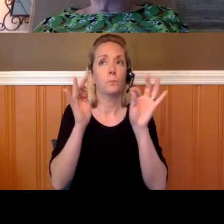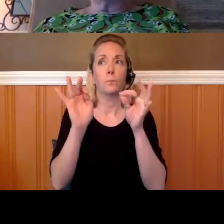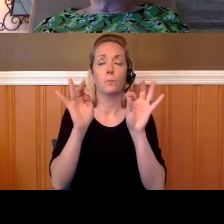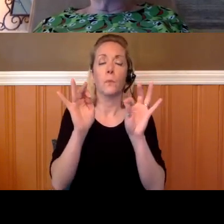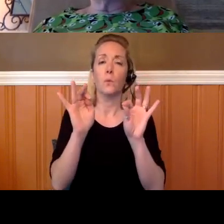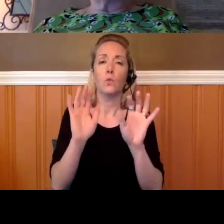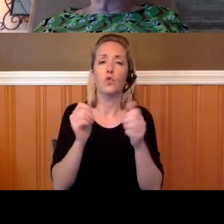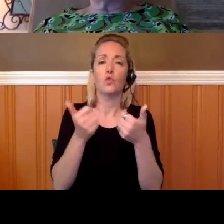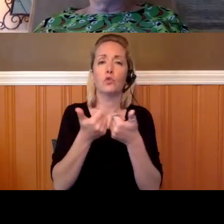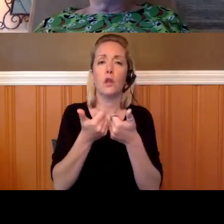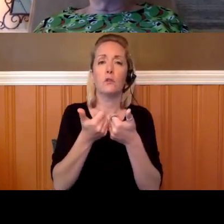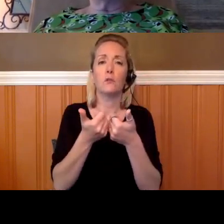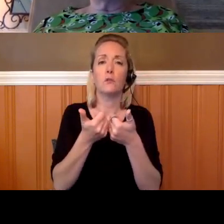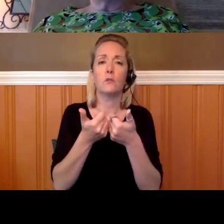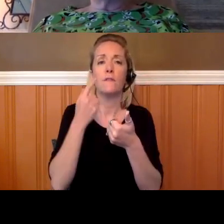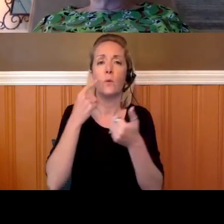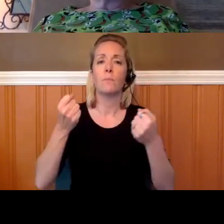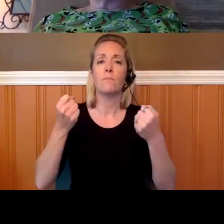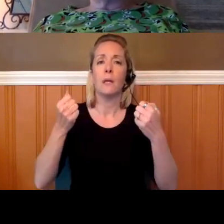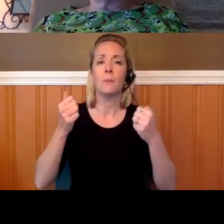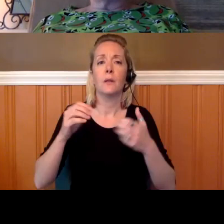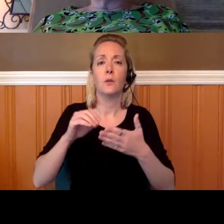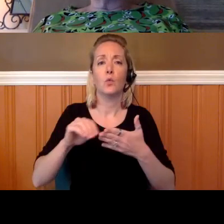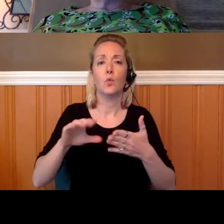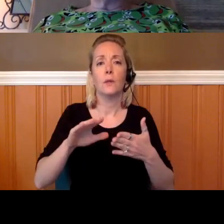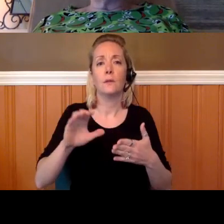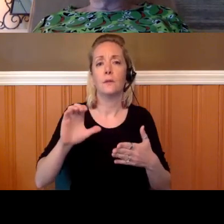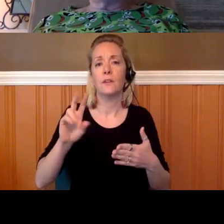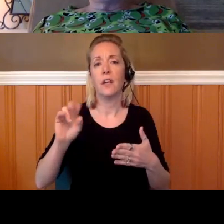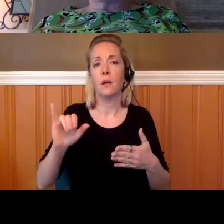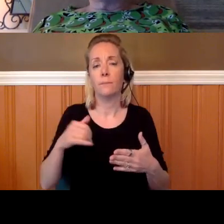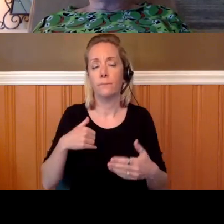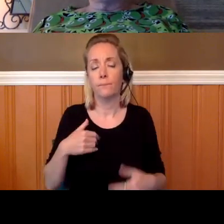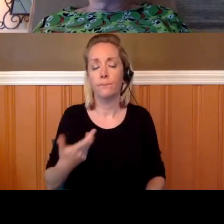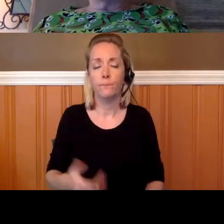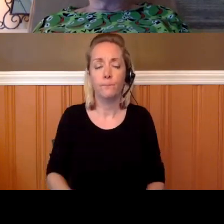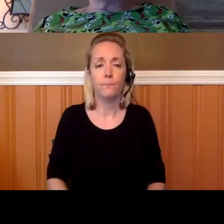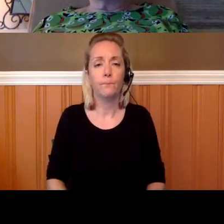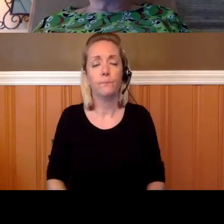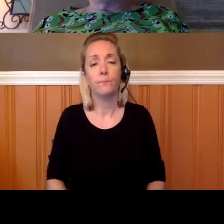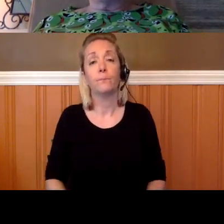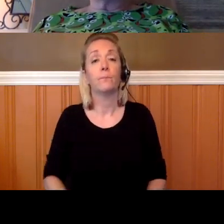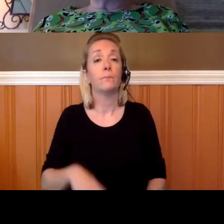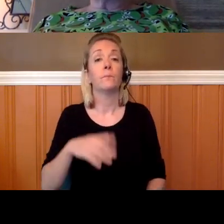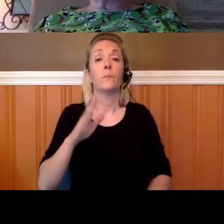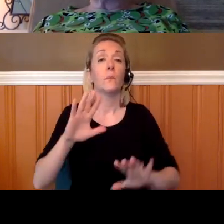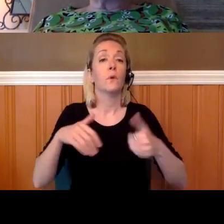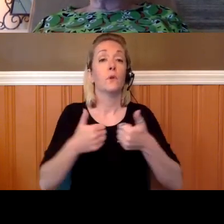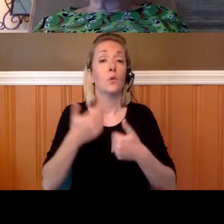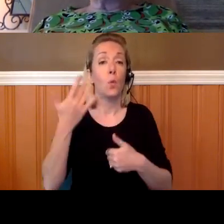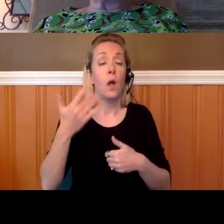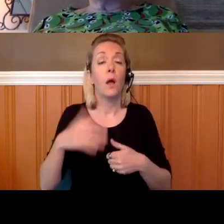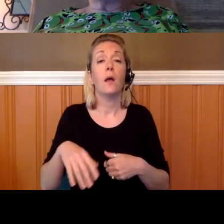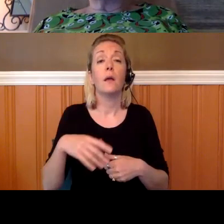challenge for many of our kids with CVI, partially because the eye